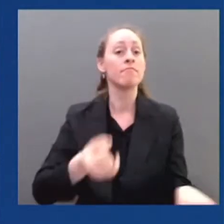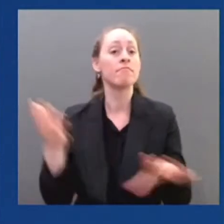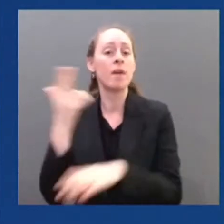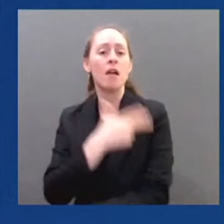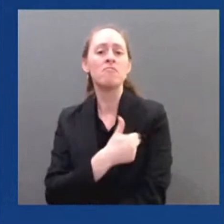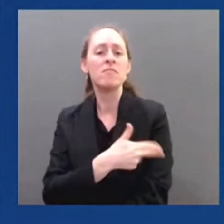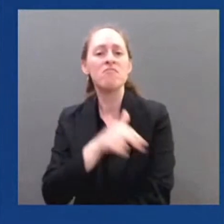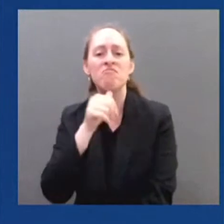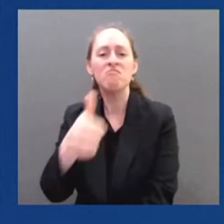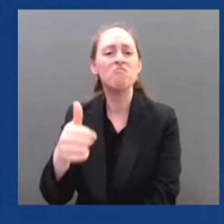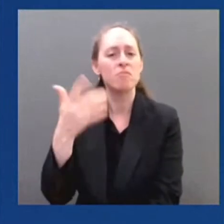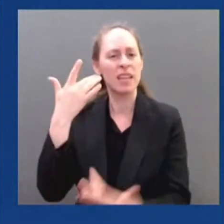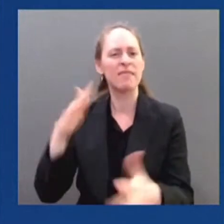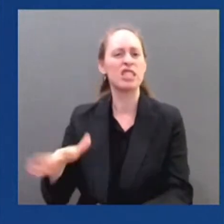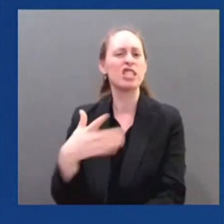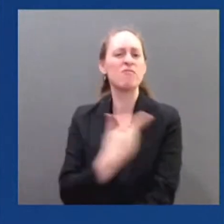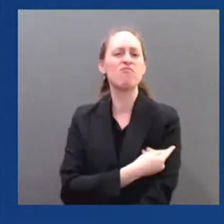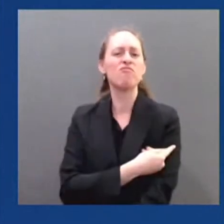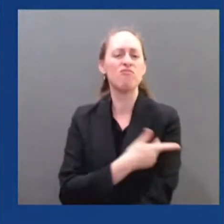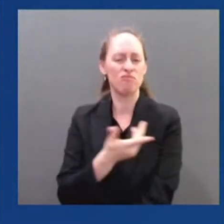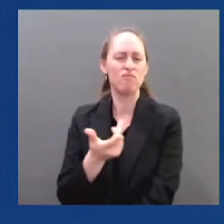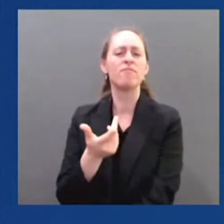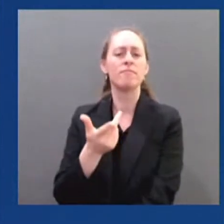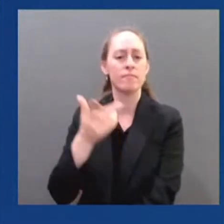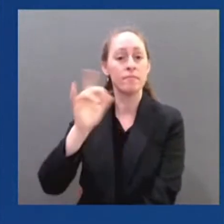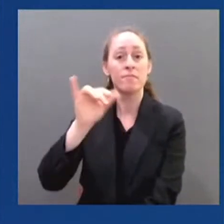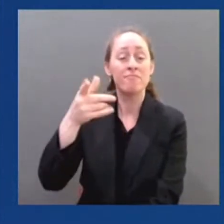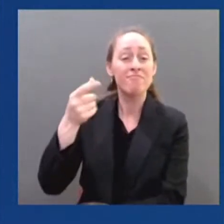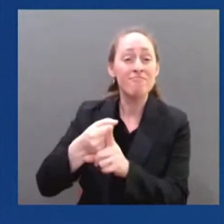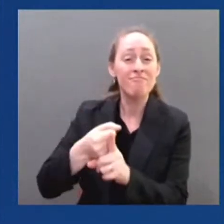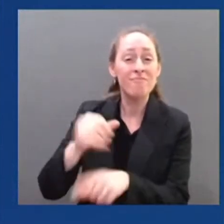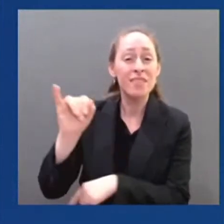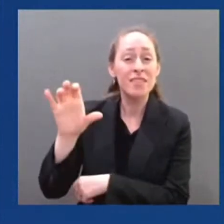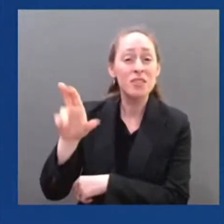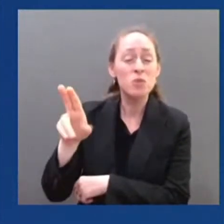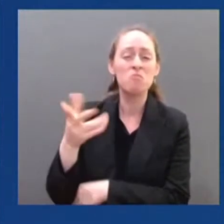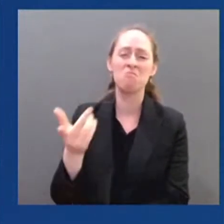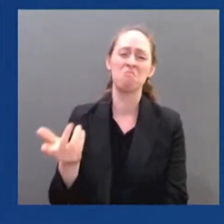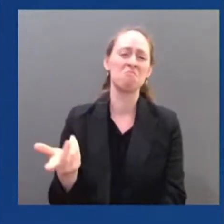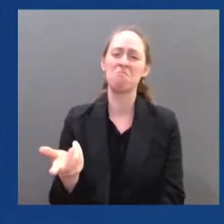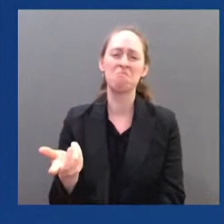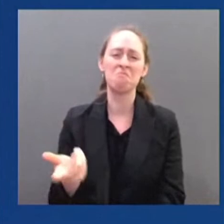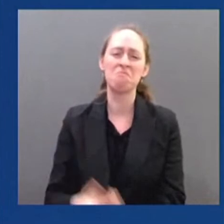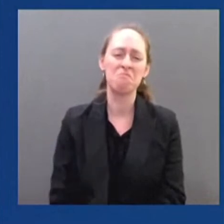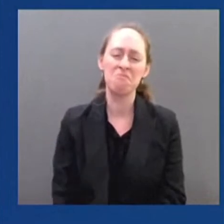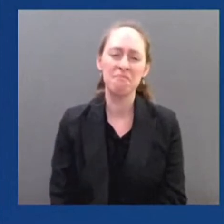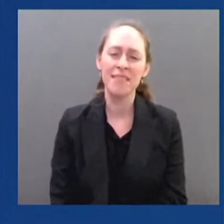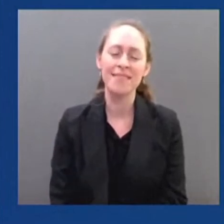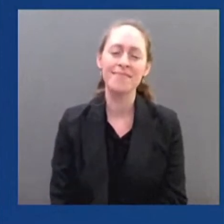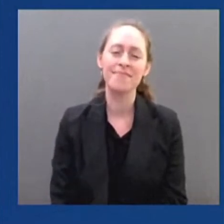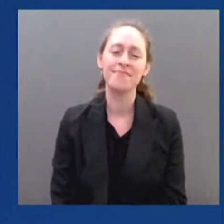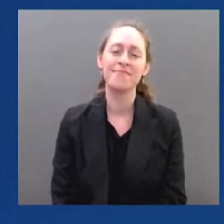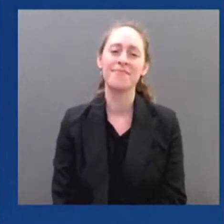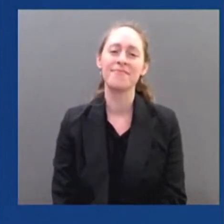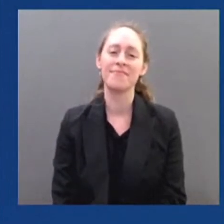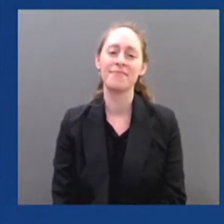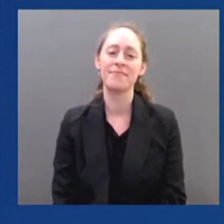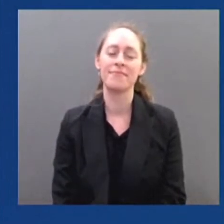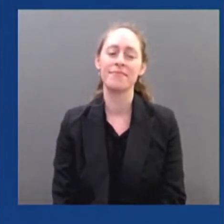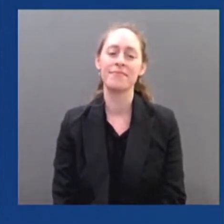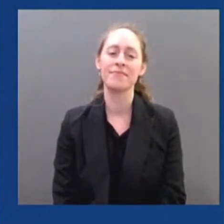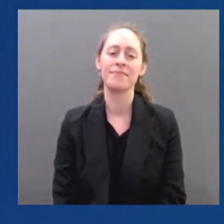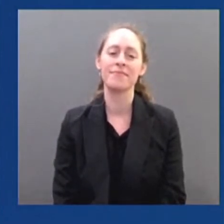of children in the US and around the world have already been vaccinated against COVID. And the safety profile of